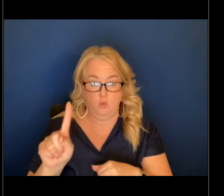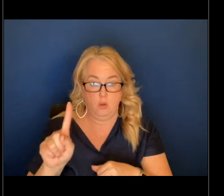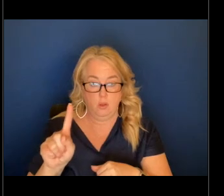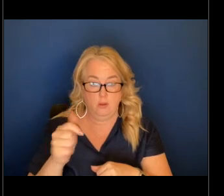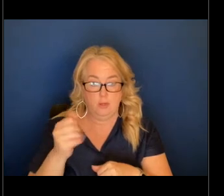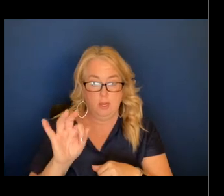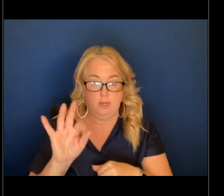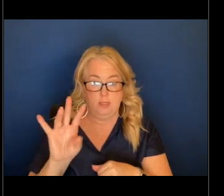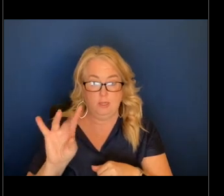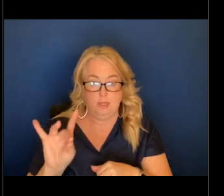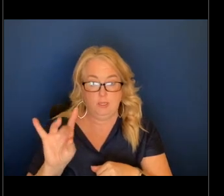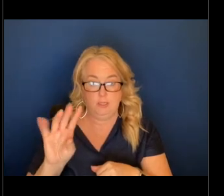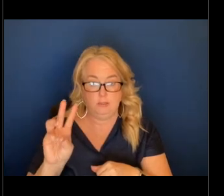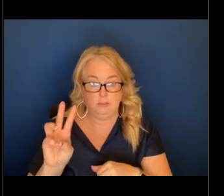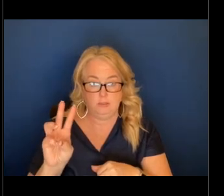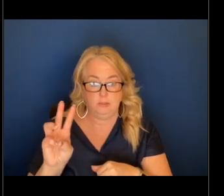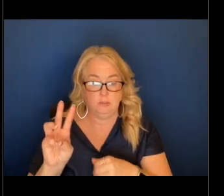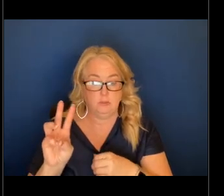1986 version,